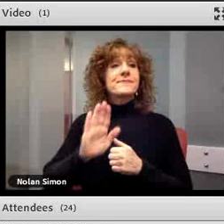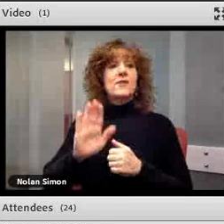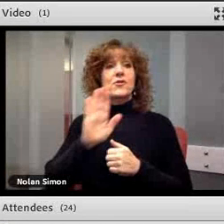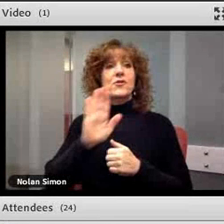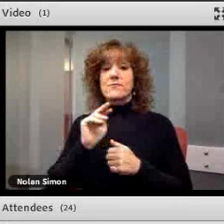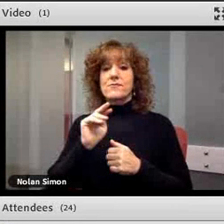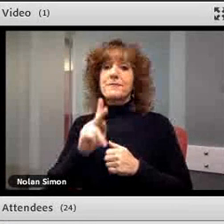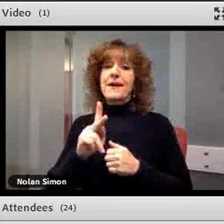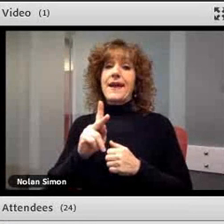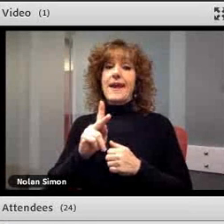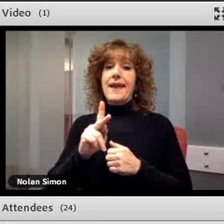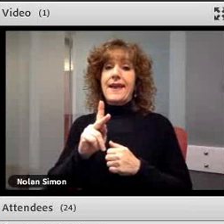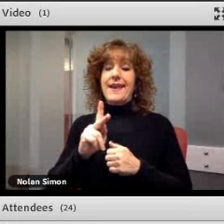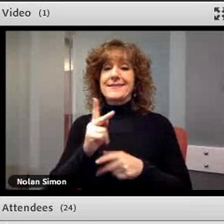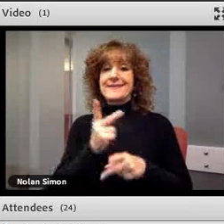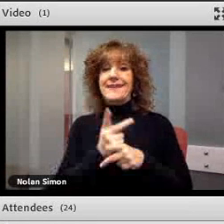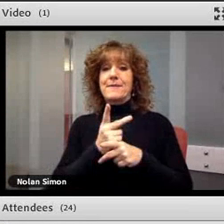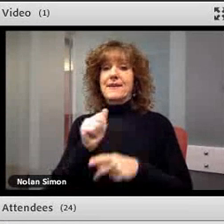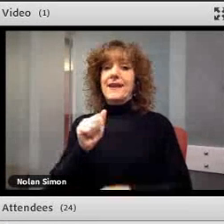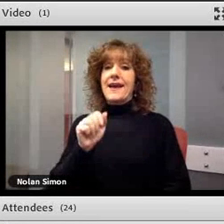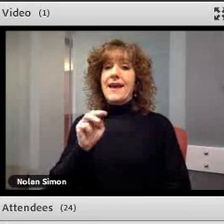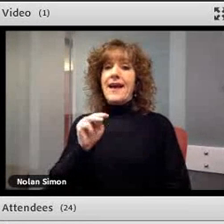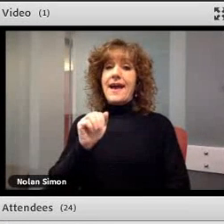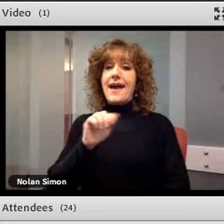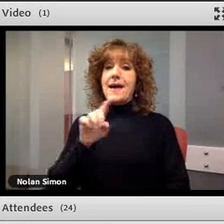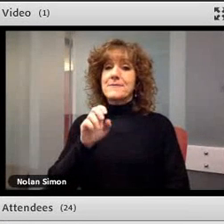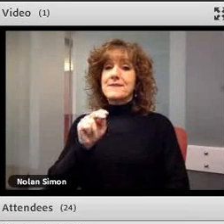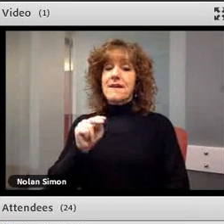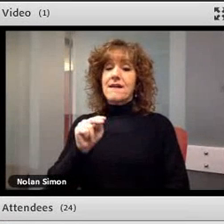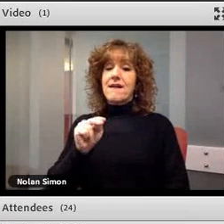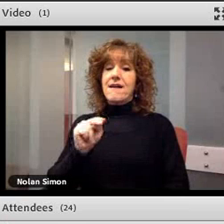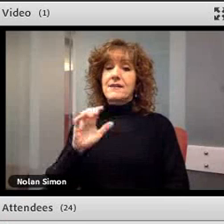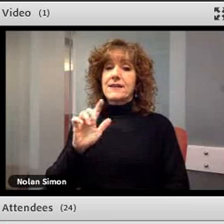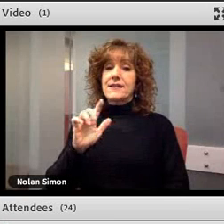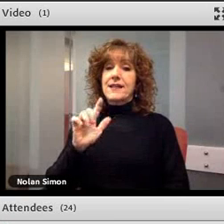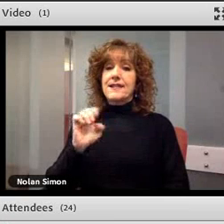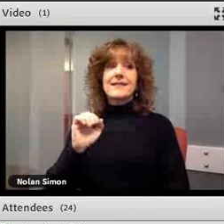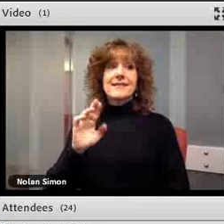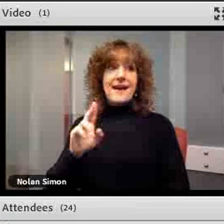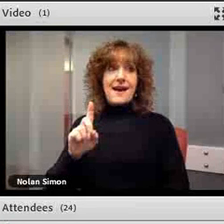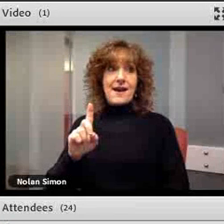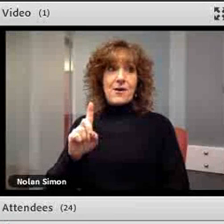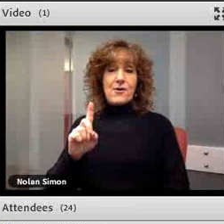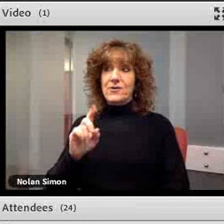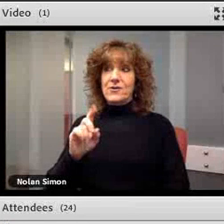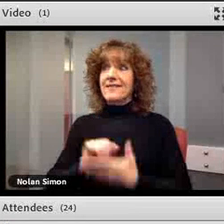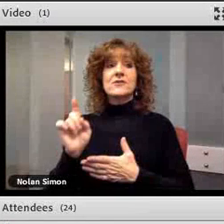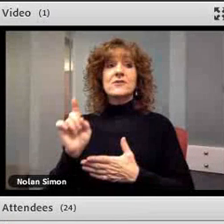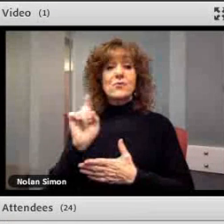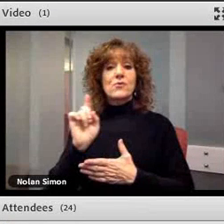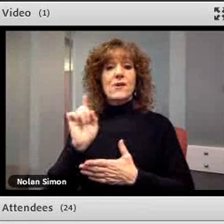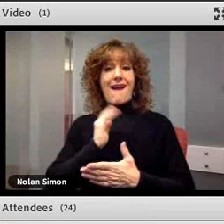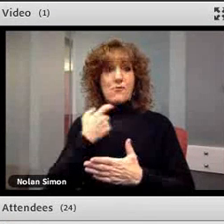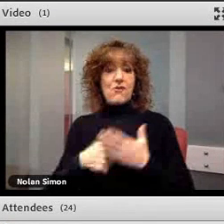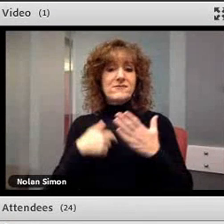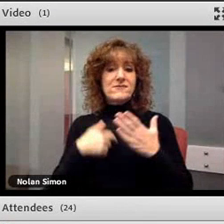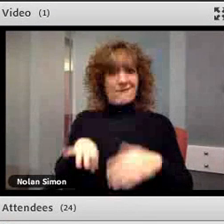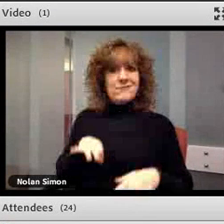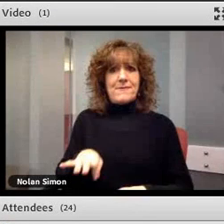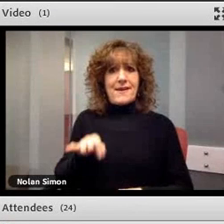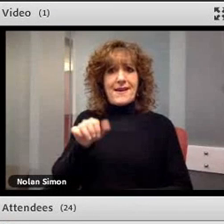Your bank is stored in the Amazon cloud. So that's part of where our expense is in, I have to